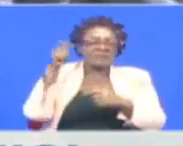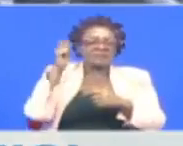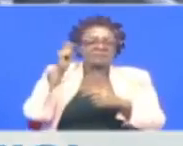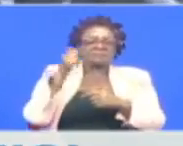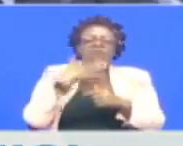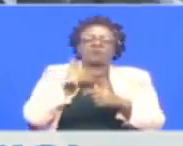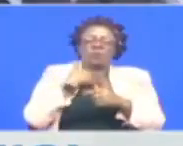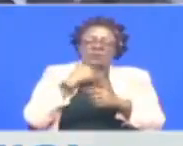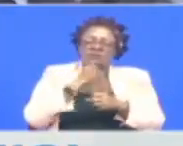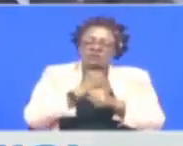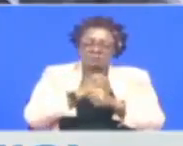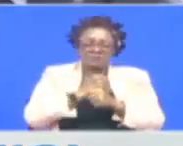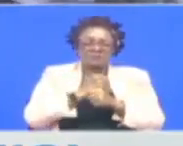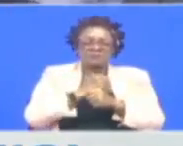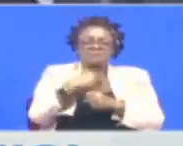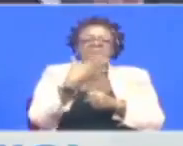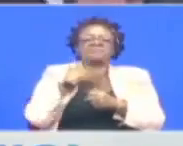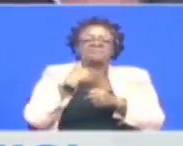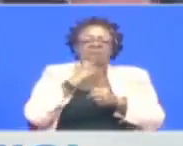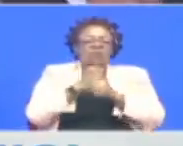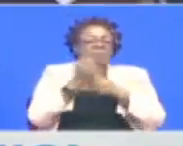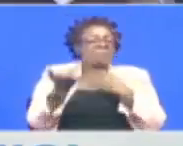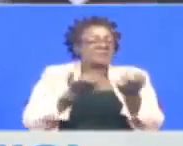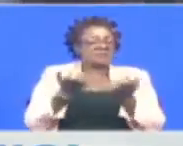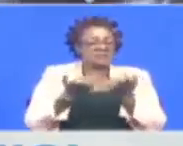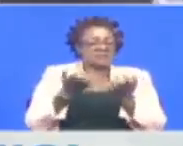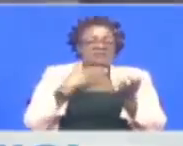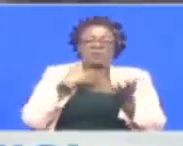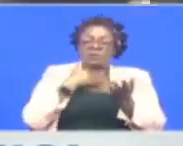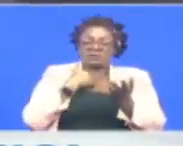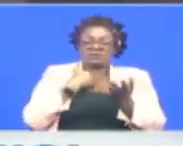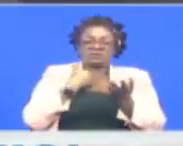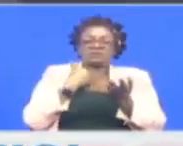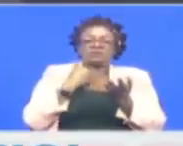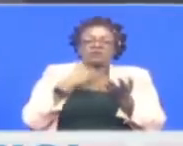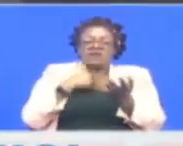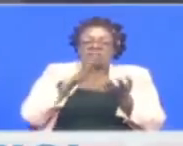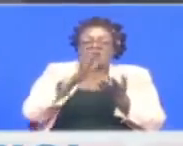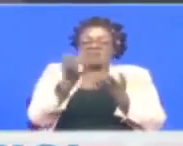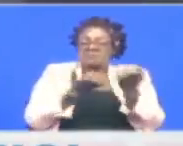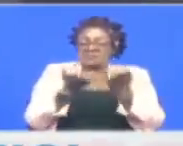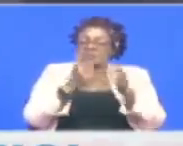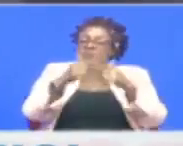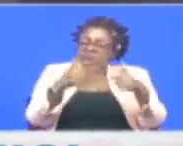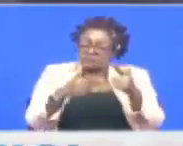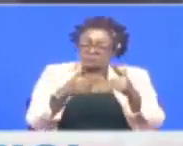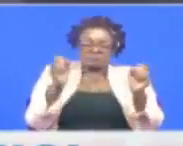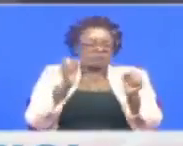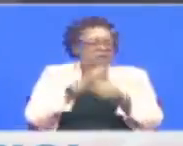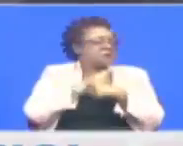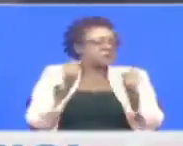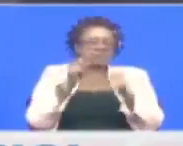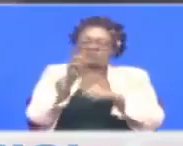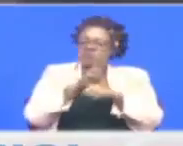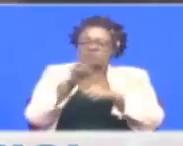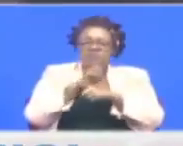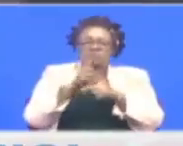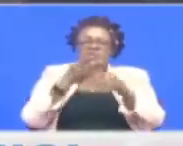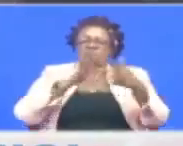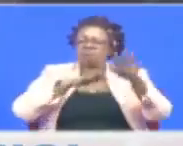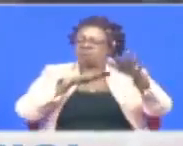want jobs. They want to do business. They want to run their enterprises. You cannot misuse them to throw